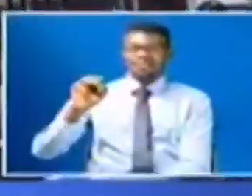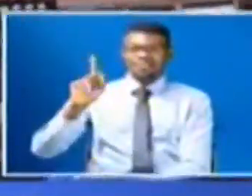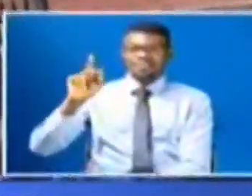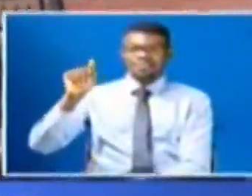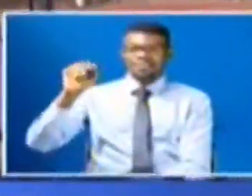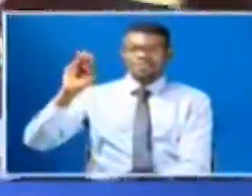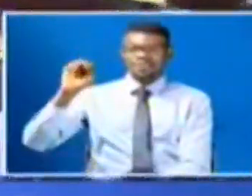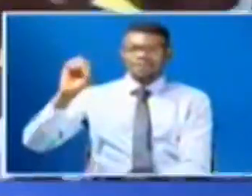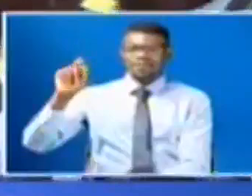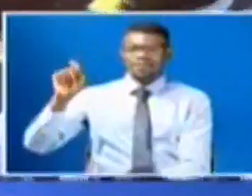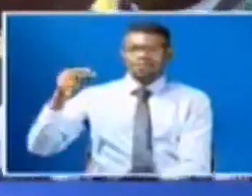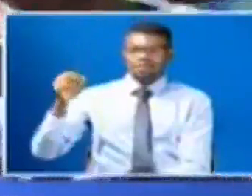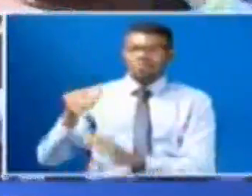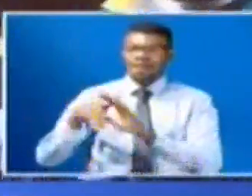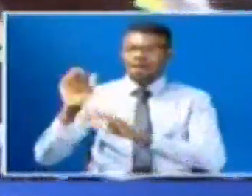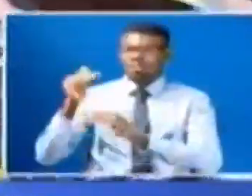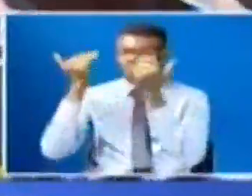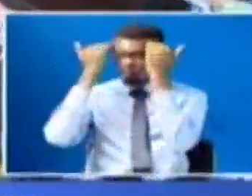Outside the Supreme Court,